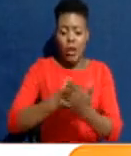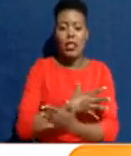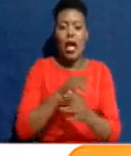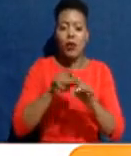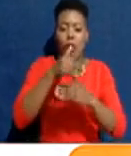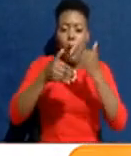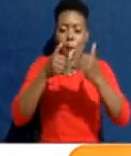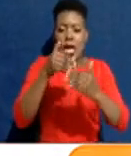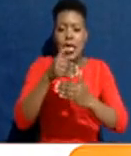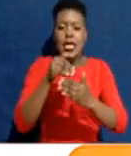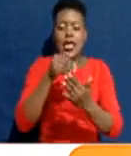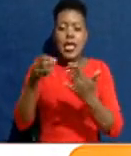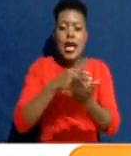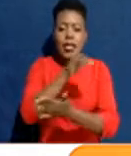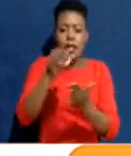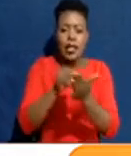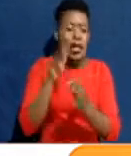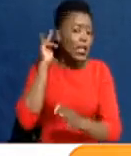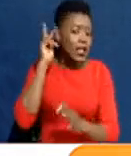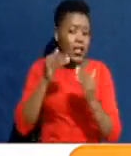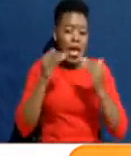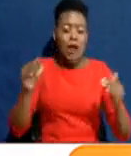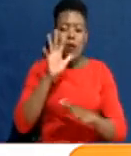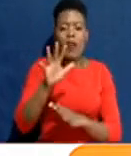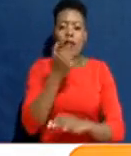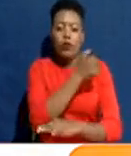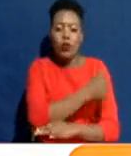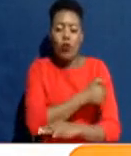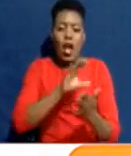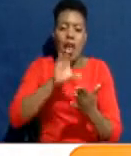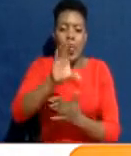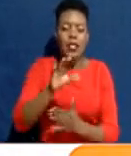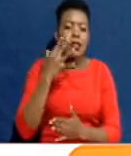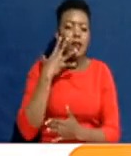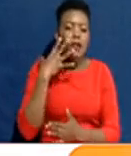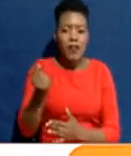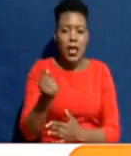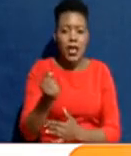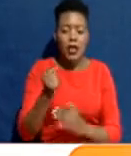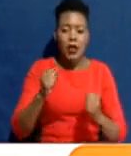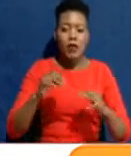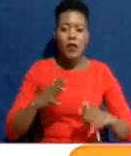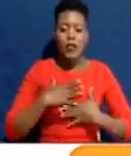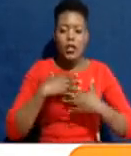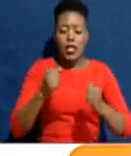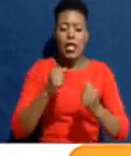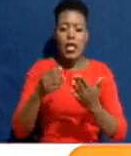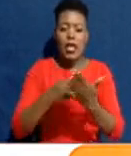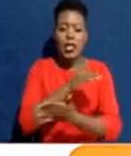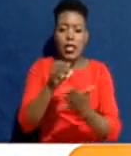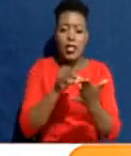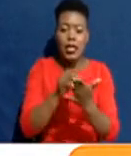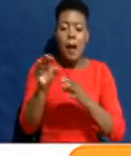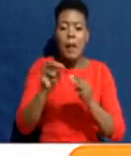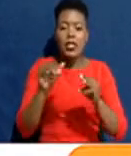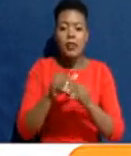at Kisii Level 5 Hospital, Kenya shillings 500 for strengthening of cancer center management at